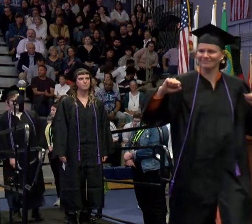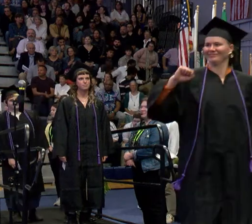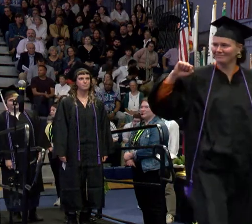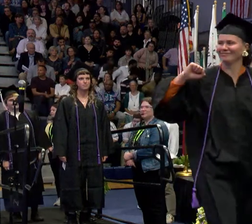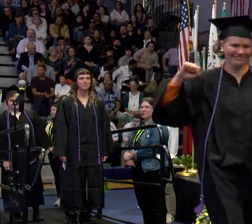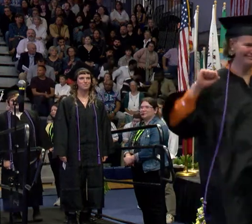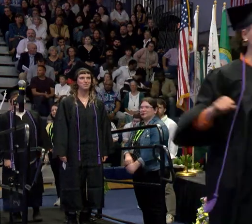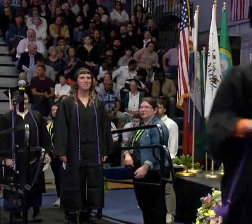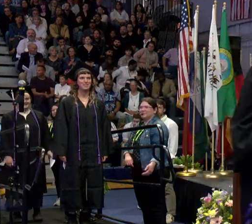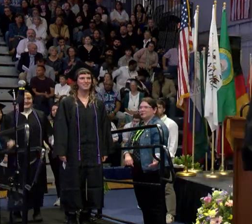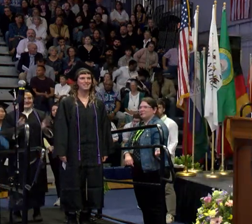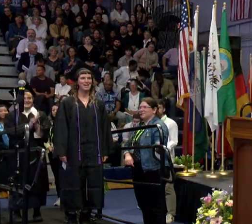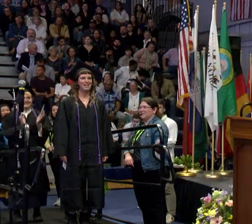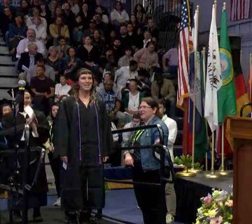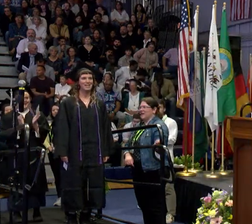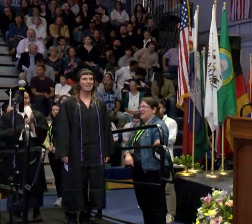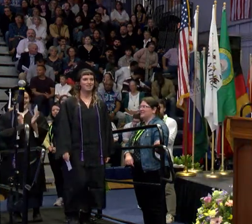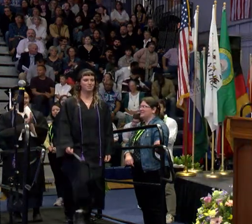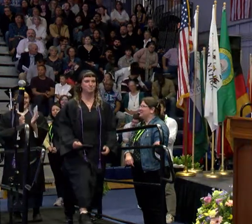Avery Richter.